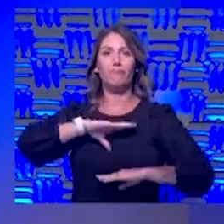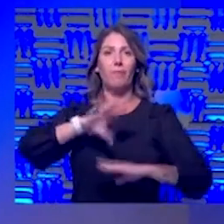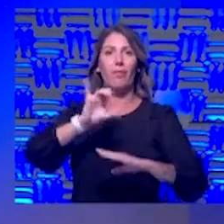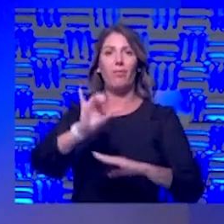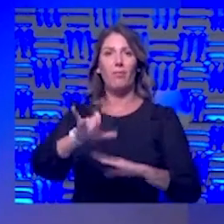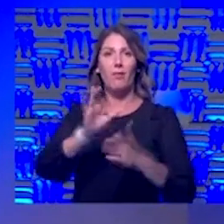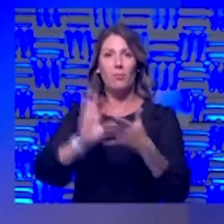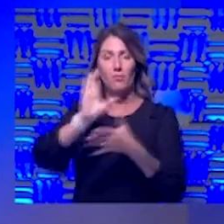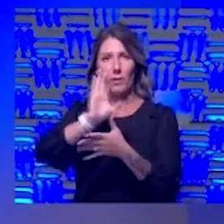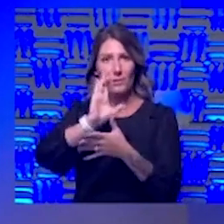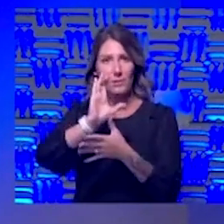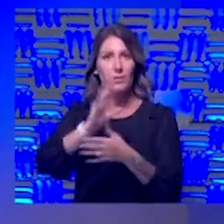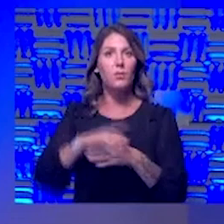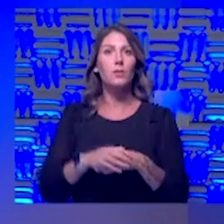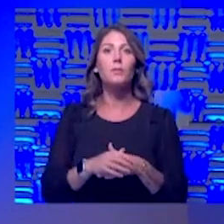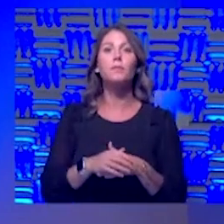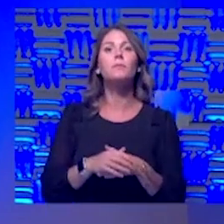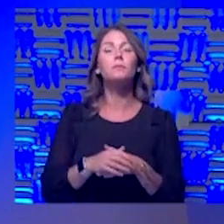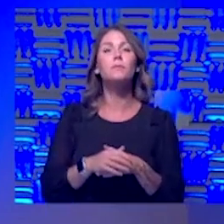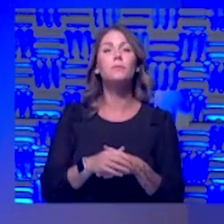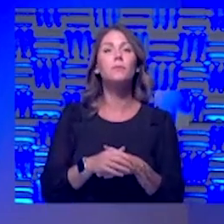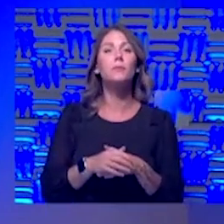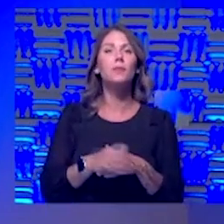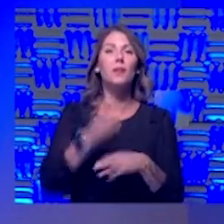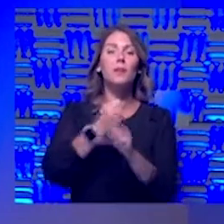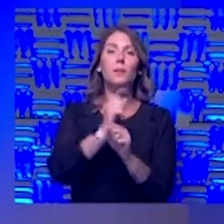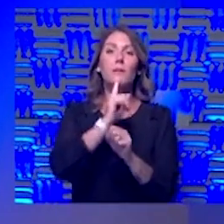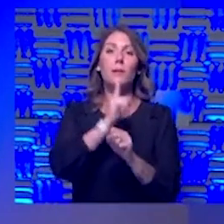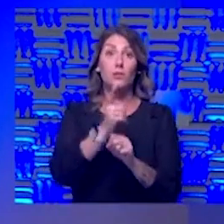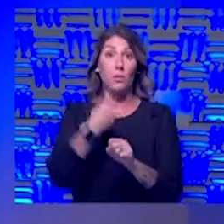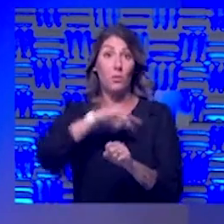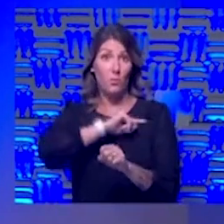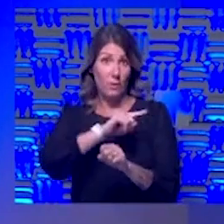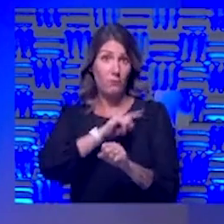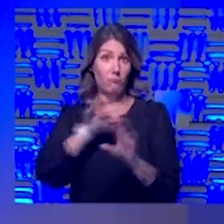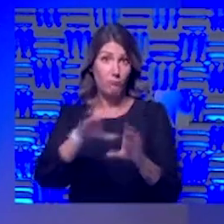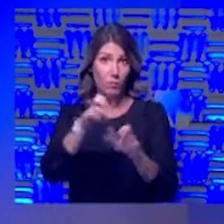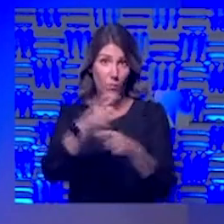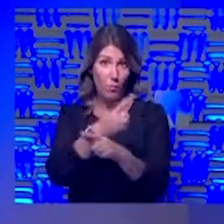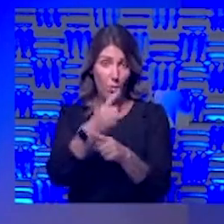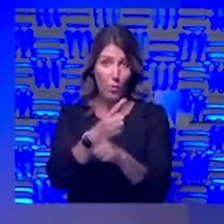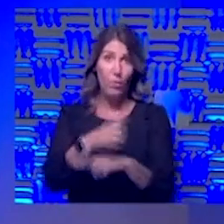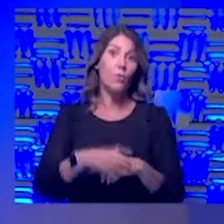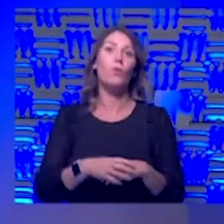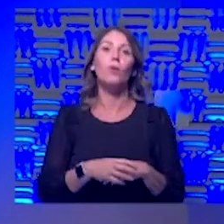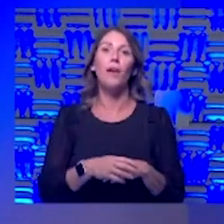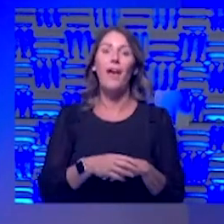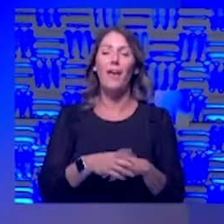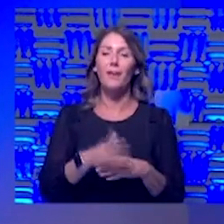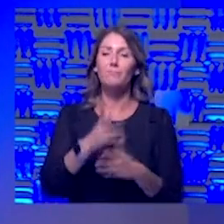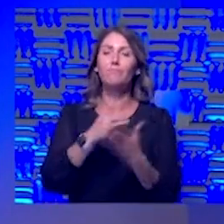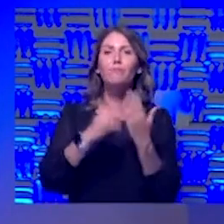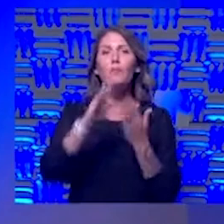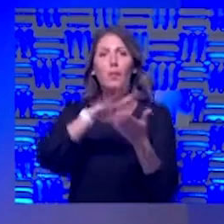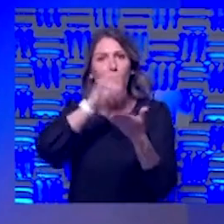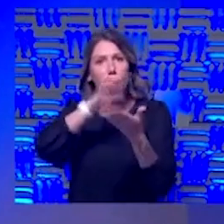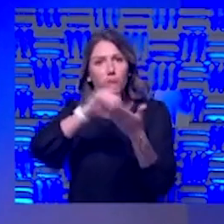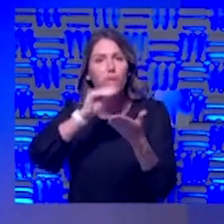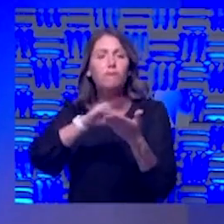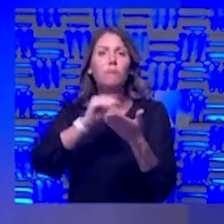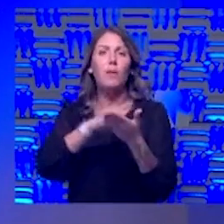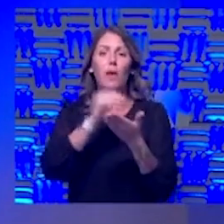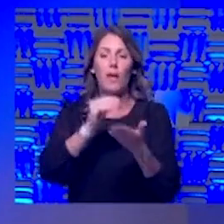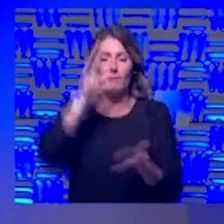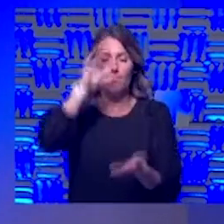make sure that it's under a methodical way so that we can continue to gain knowledge, but also really try to